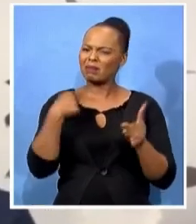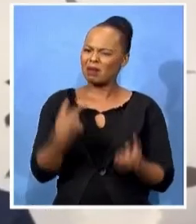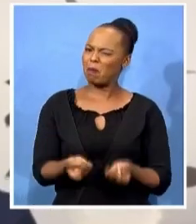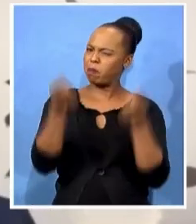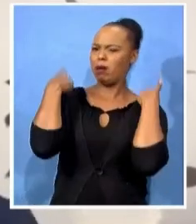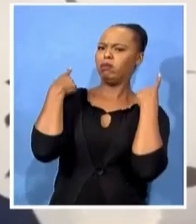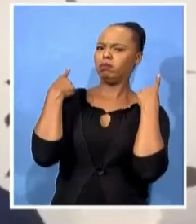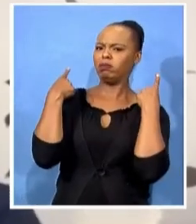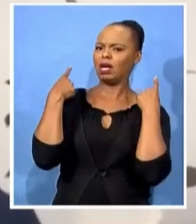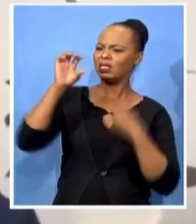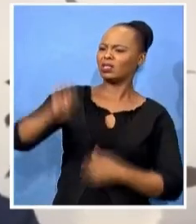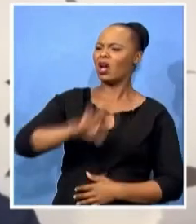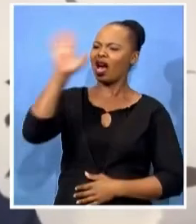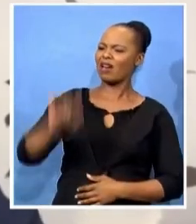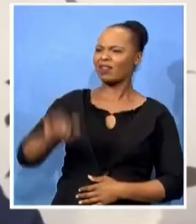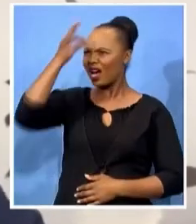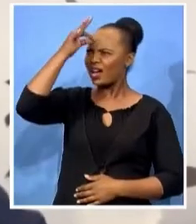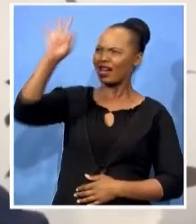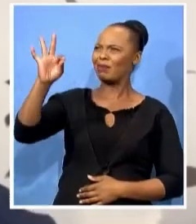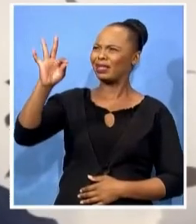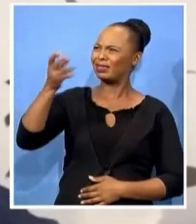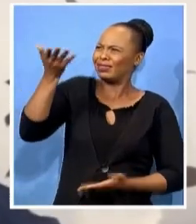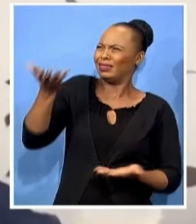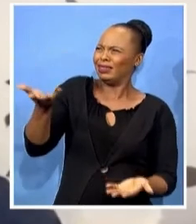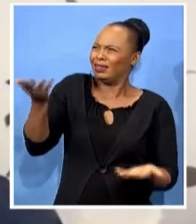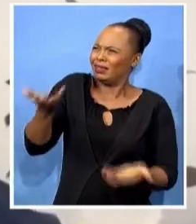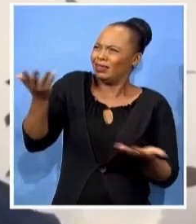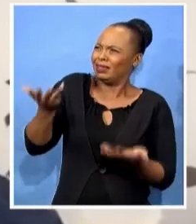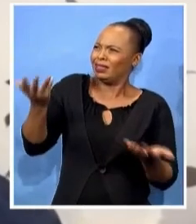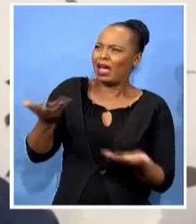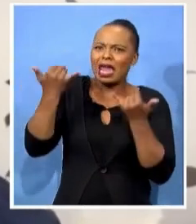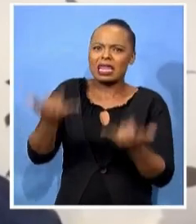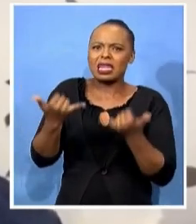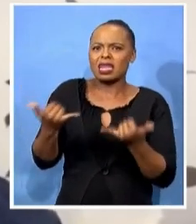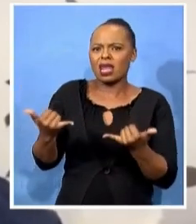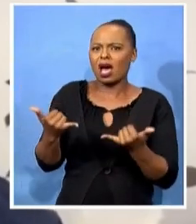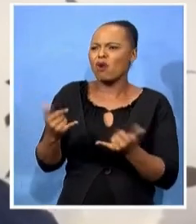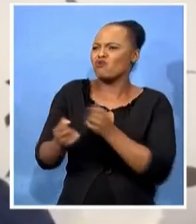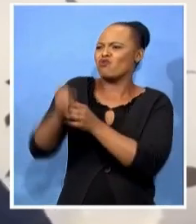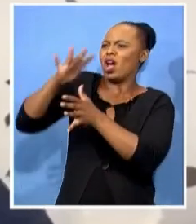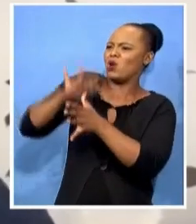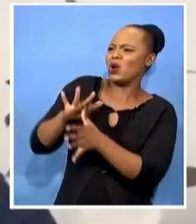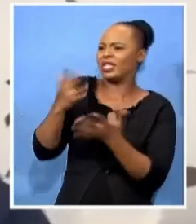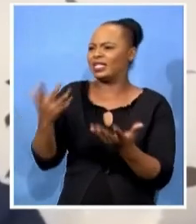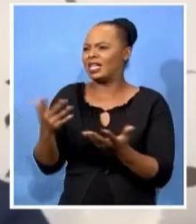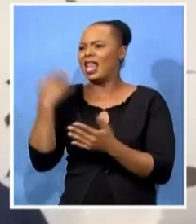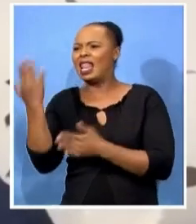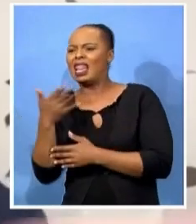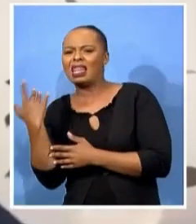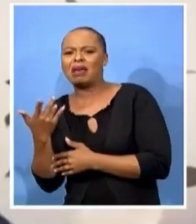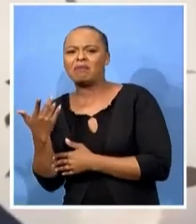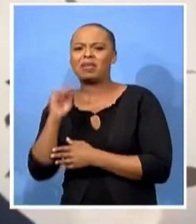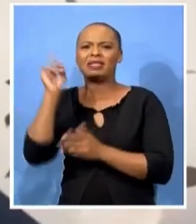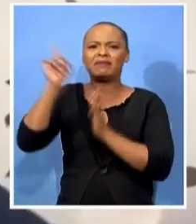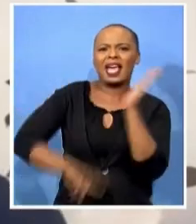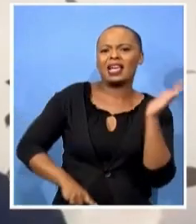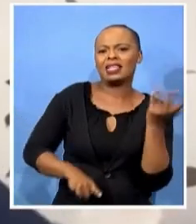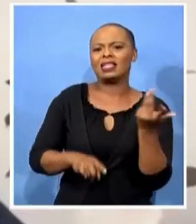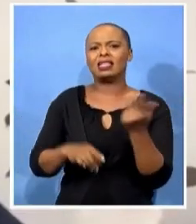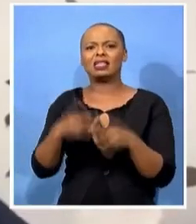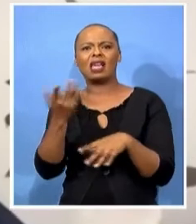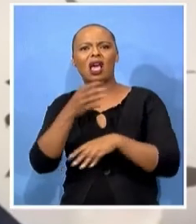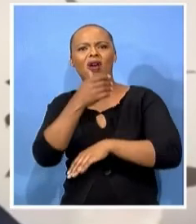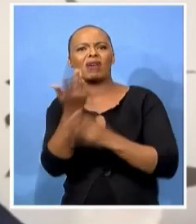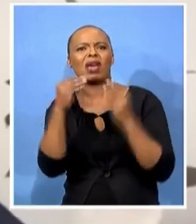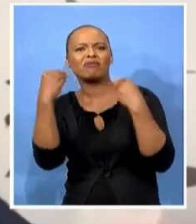way be considering any kind of priorities like bailing out failing state-owned enterprises when we can be redirecting